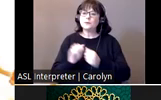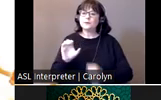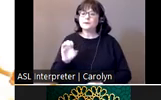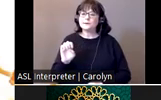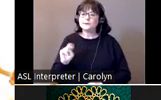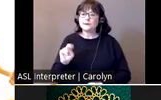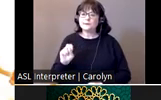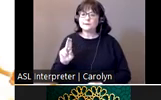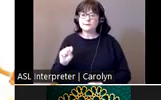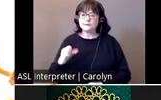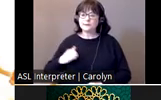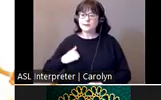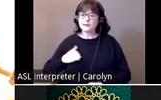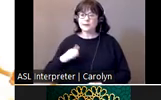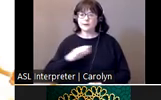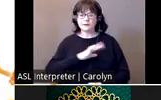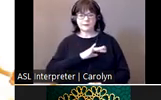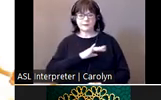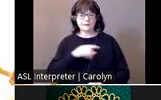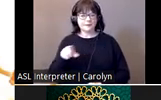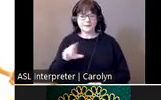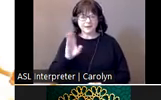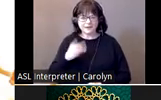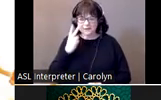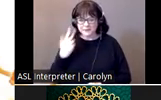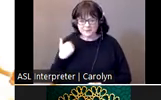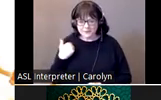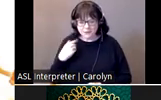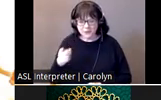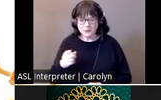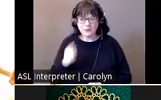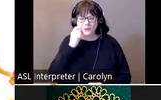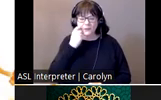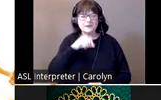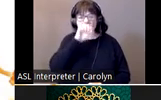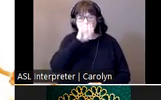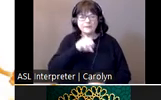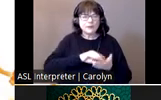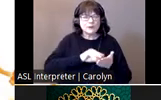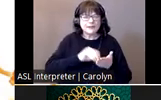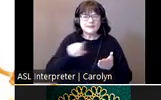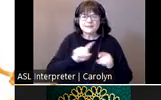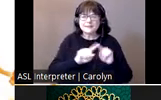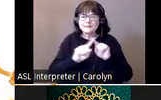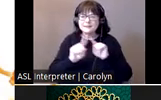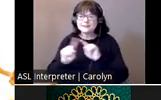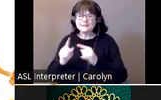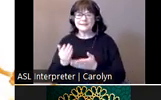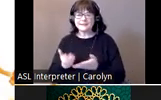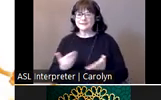before. Love learning these new little tidbits about some of the things that are available.